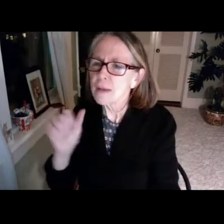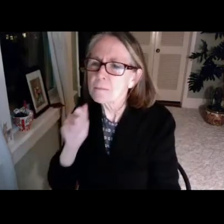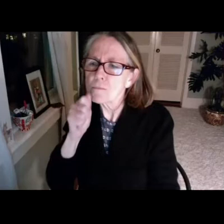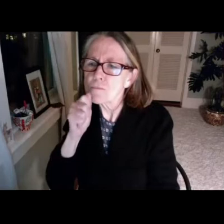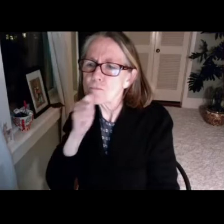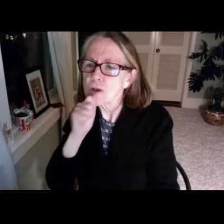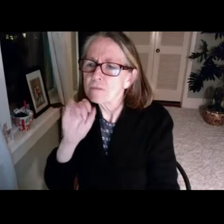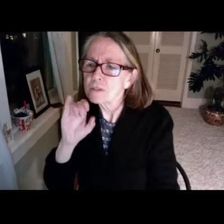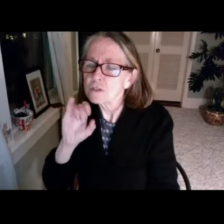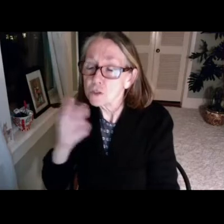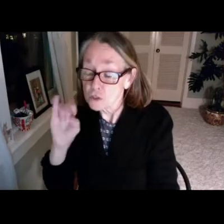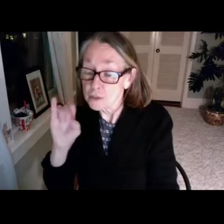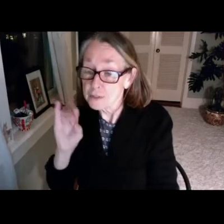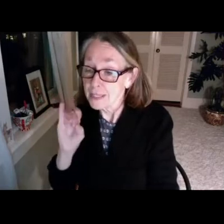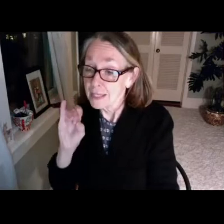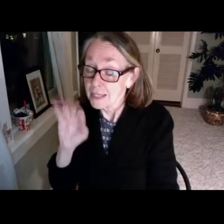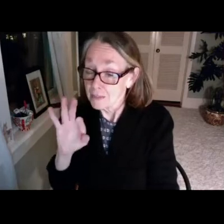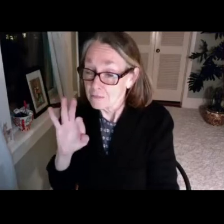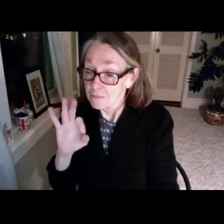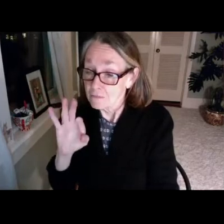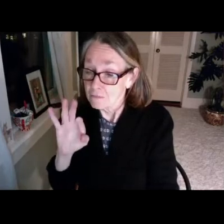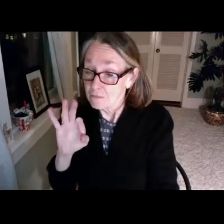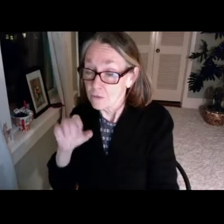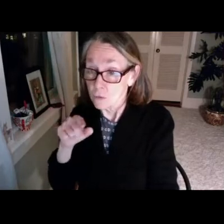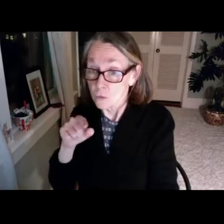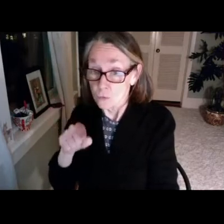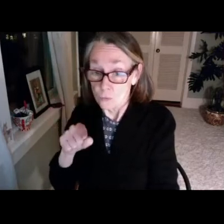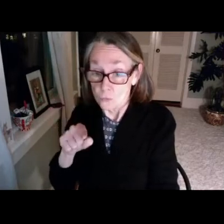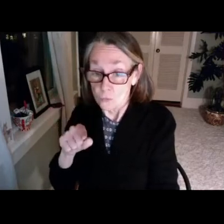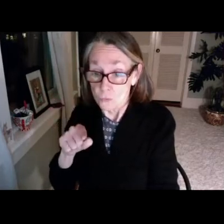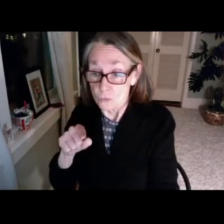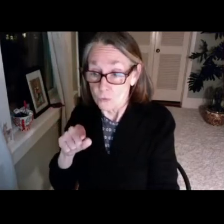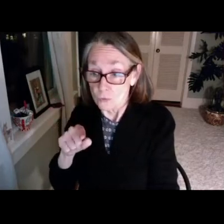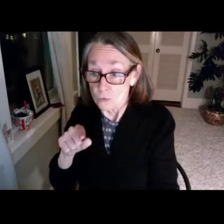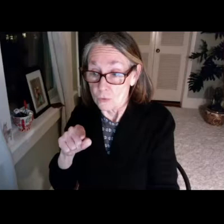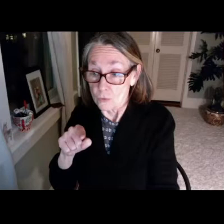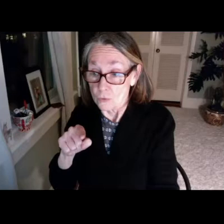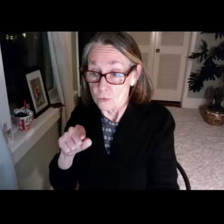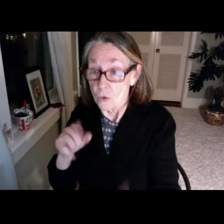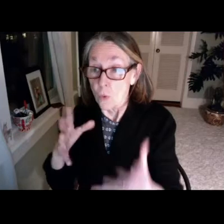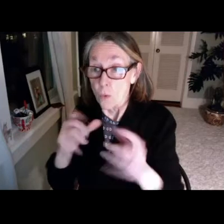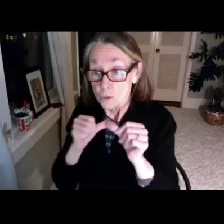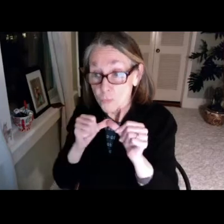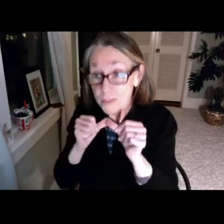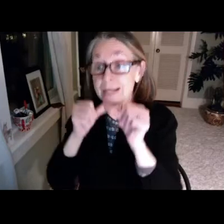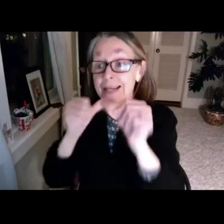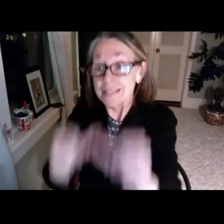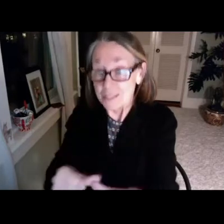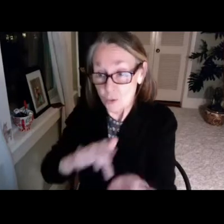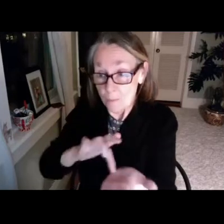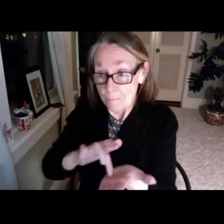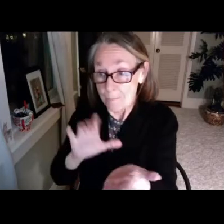insurance if you are seeking to continue the Medicare benefits.